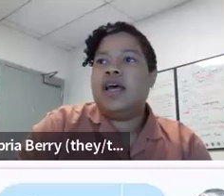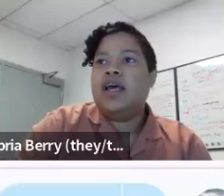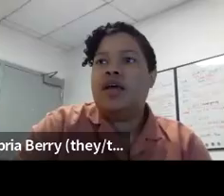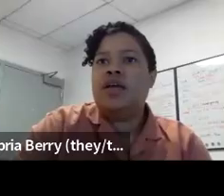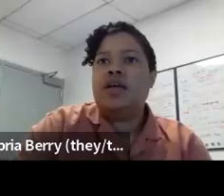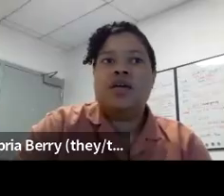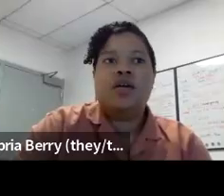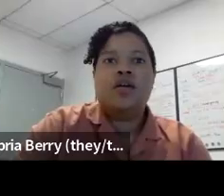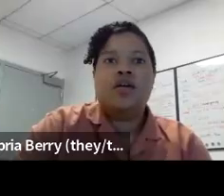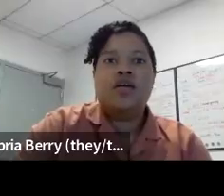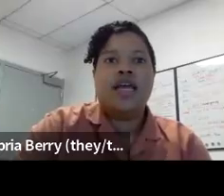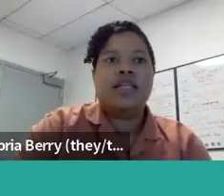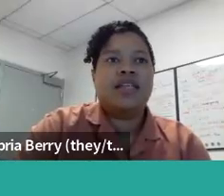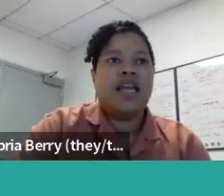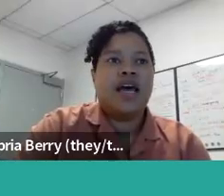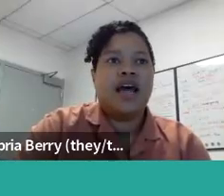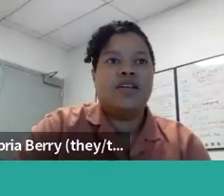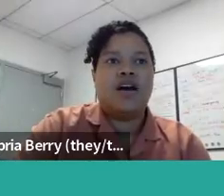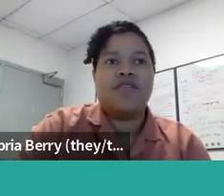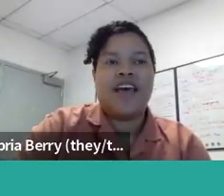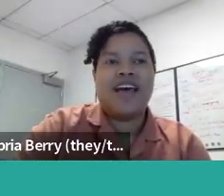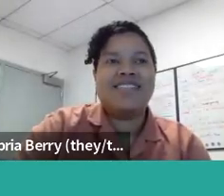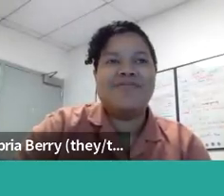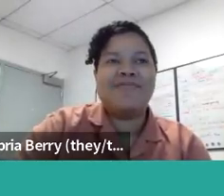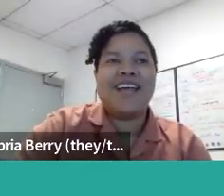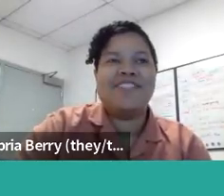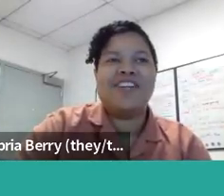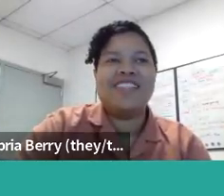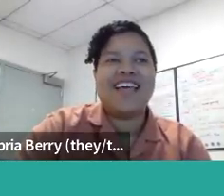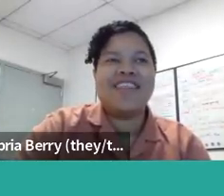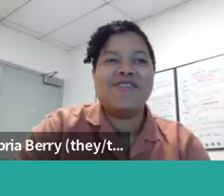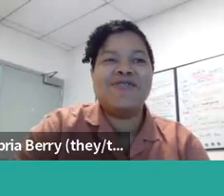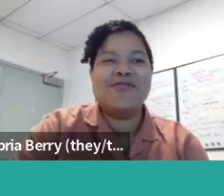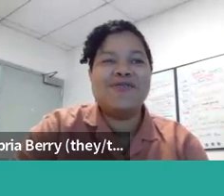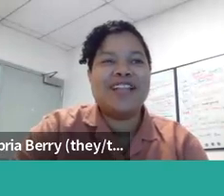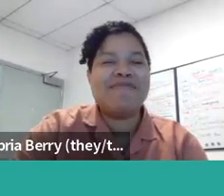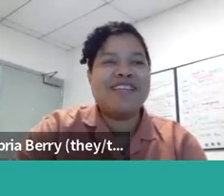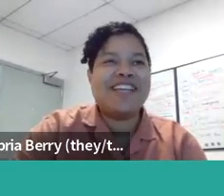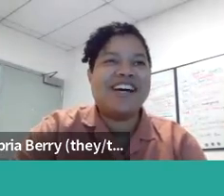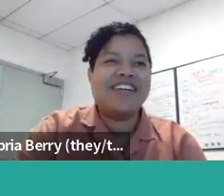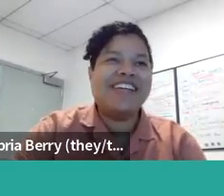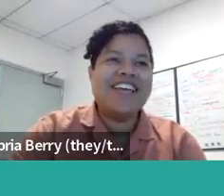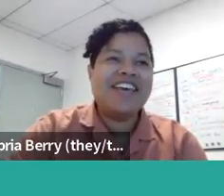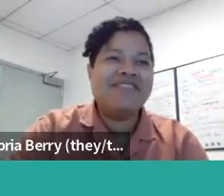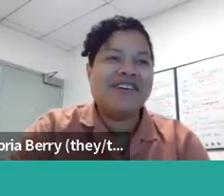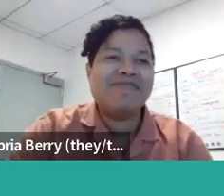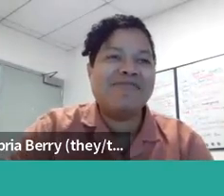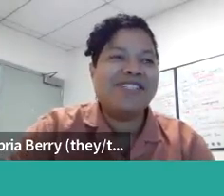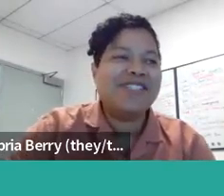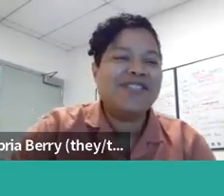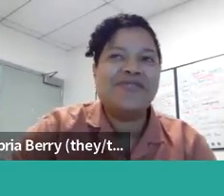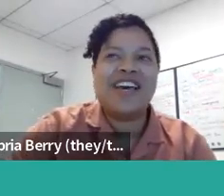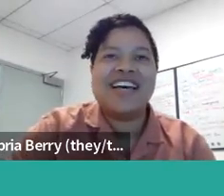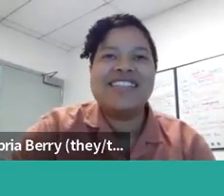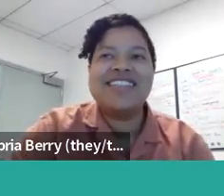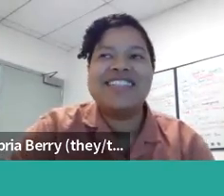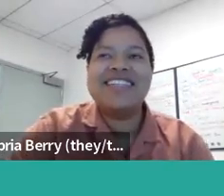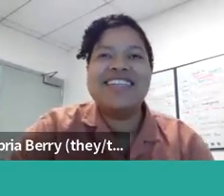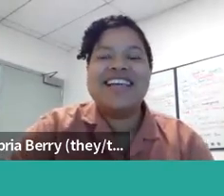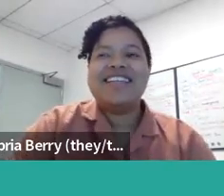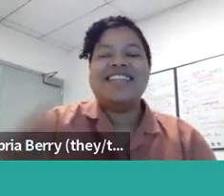in 2025. I hope some of this was interesting. Thank you for listening, and hopefully this is